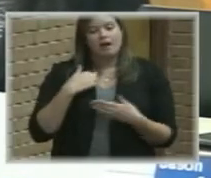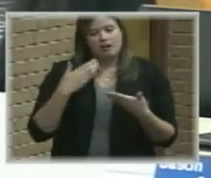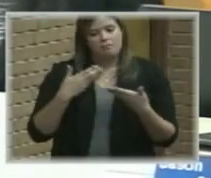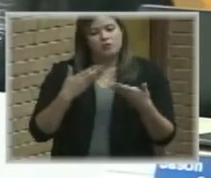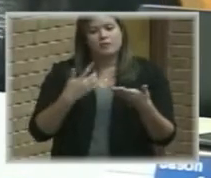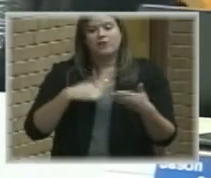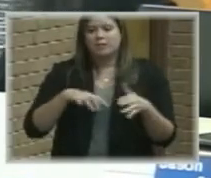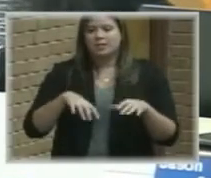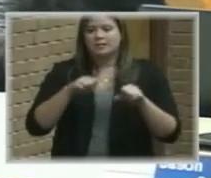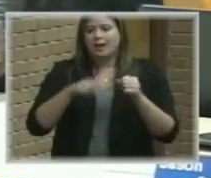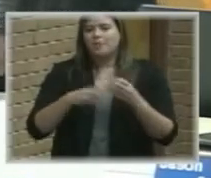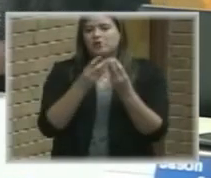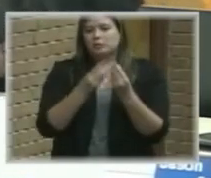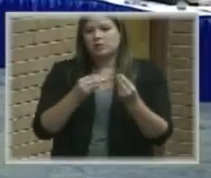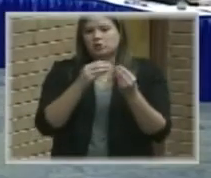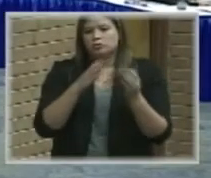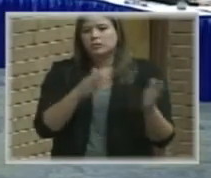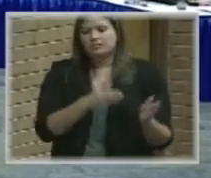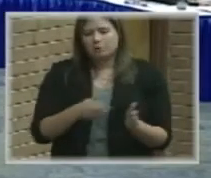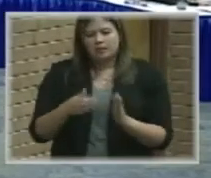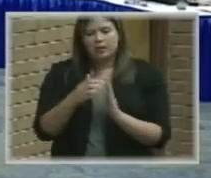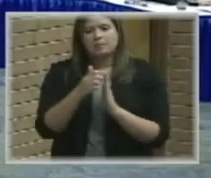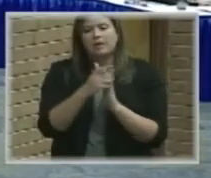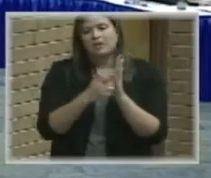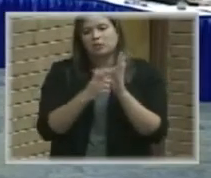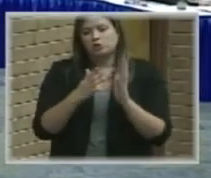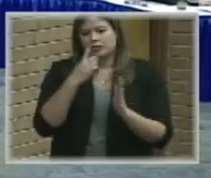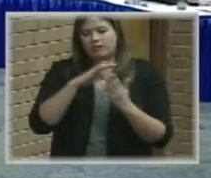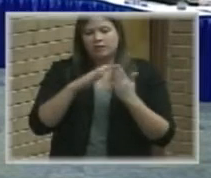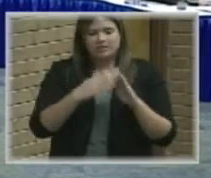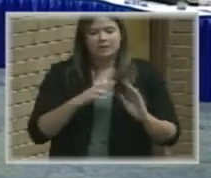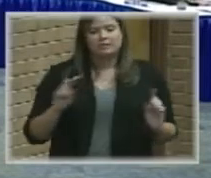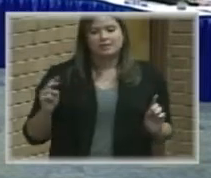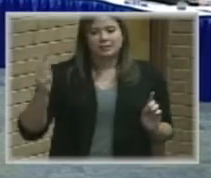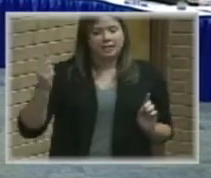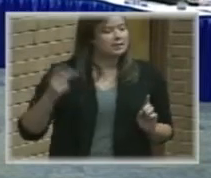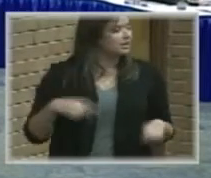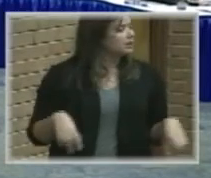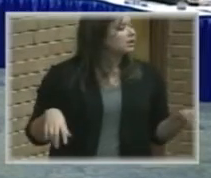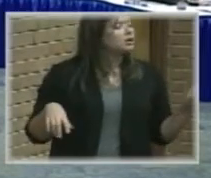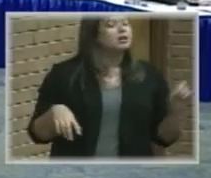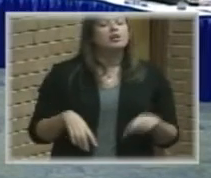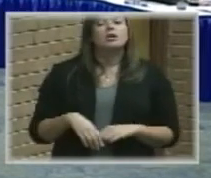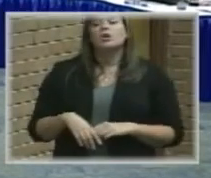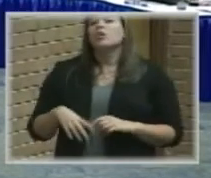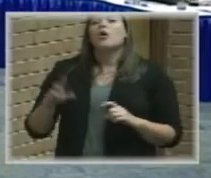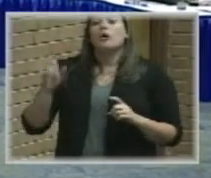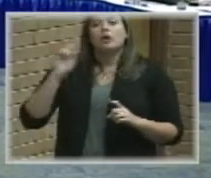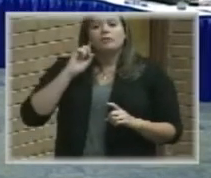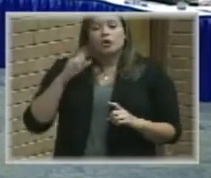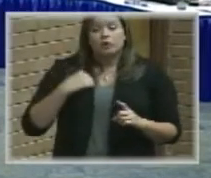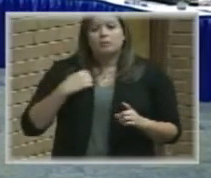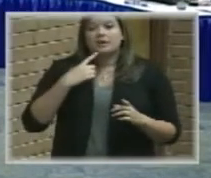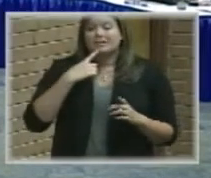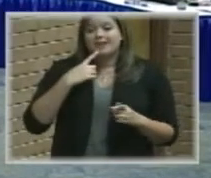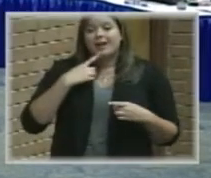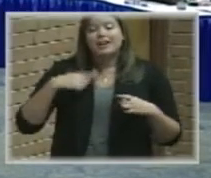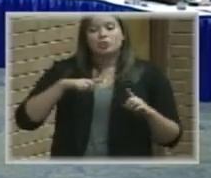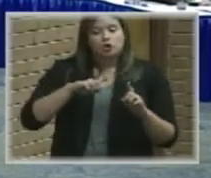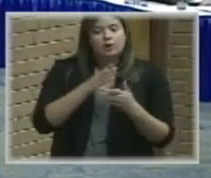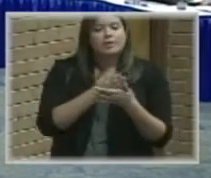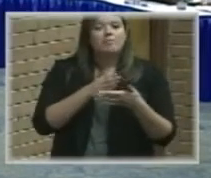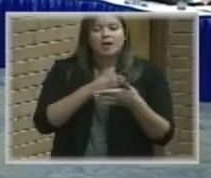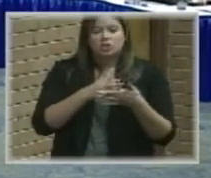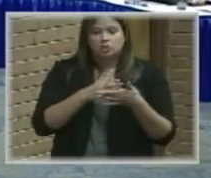resolution as prepared by the attorney to the town. Second. Now, as you heard me say during the budget message, we